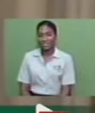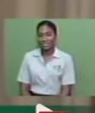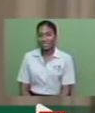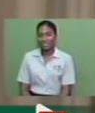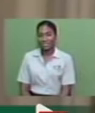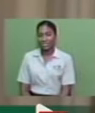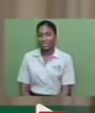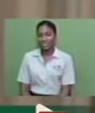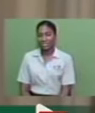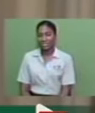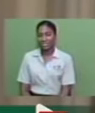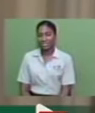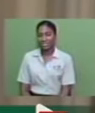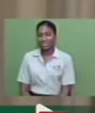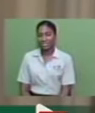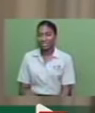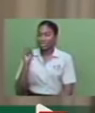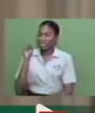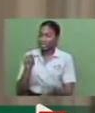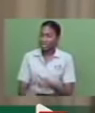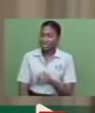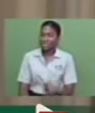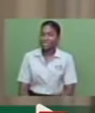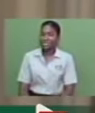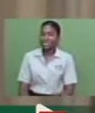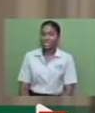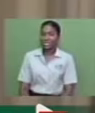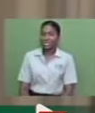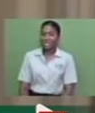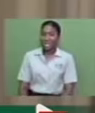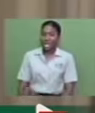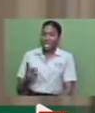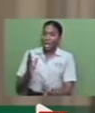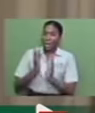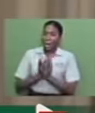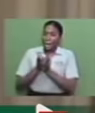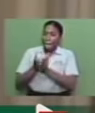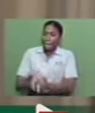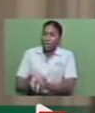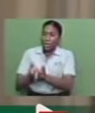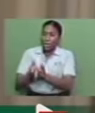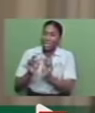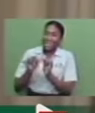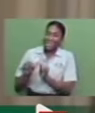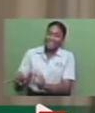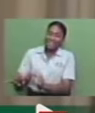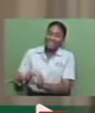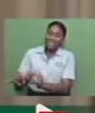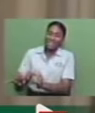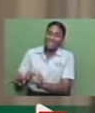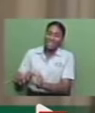and Tobago. But they're parked up in Strawberries Bay, I'm told. Why? Because they either have